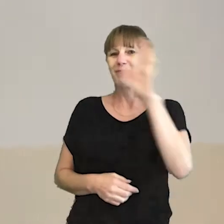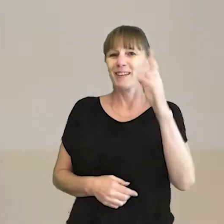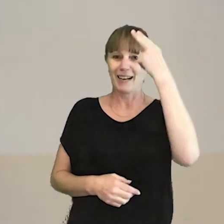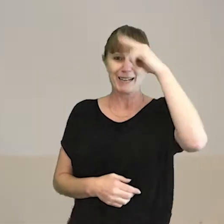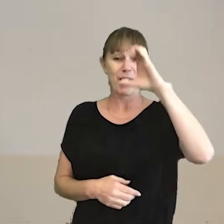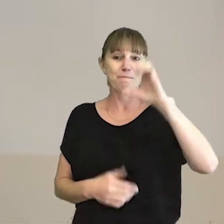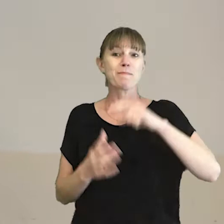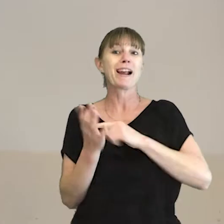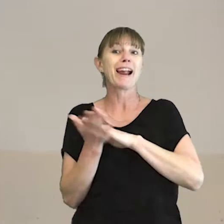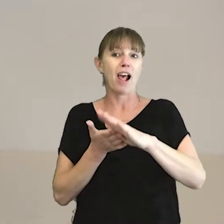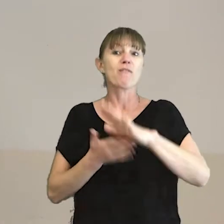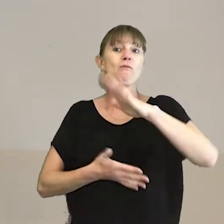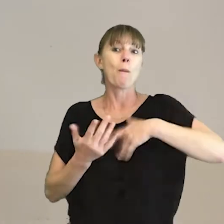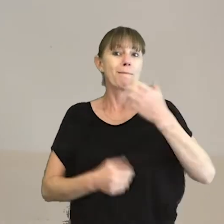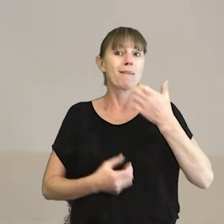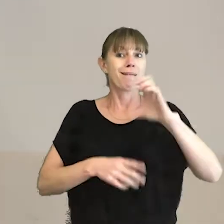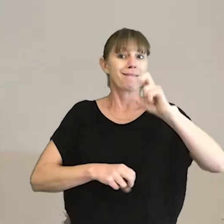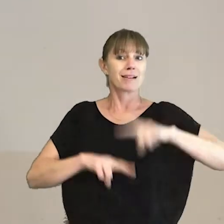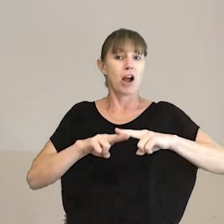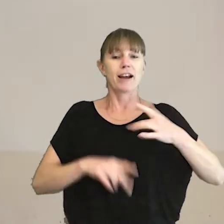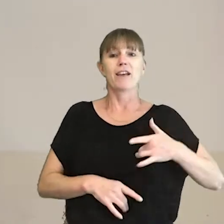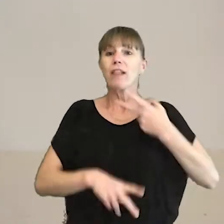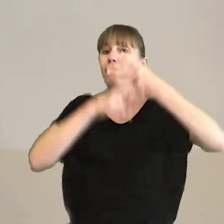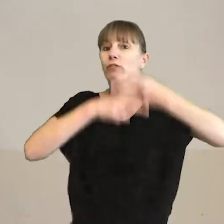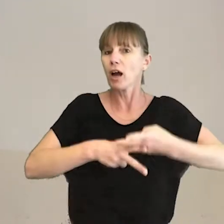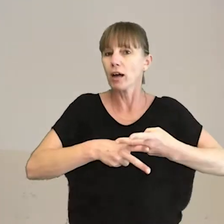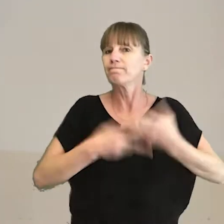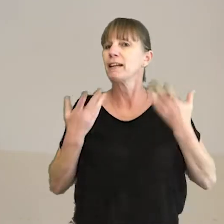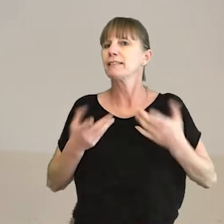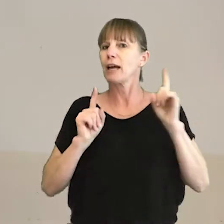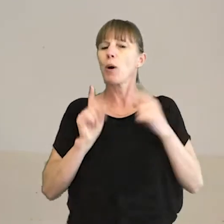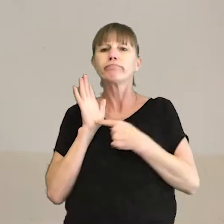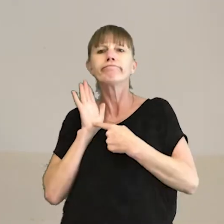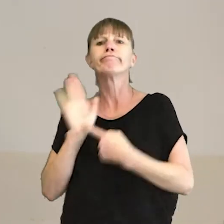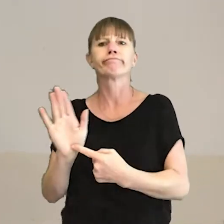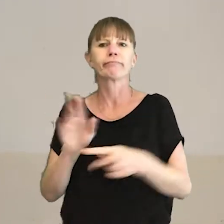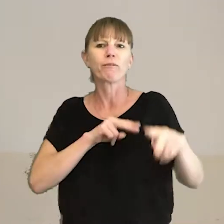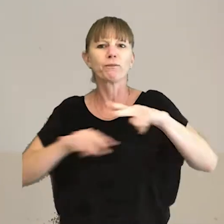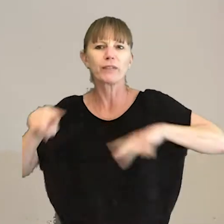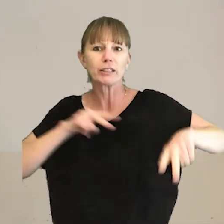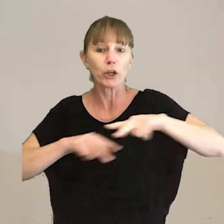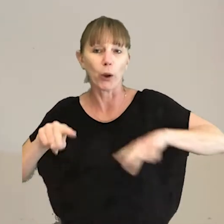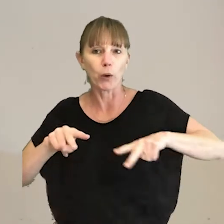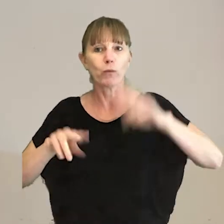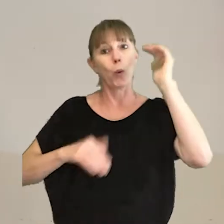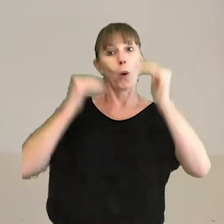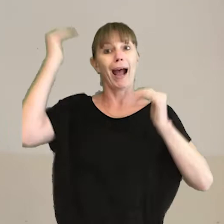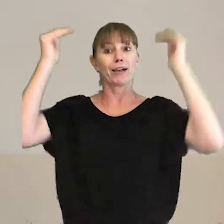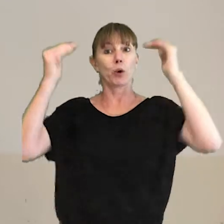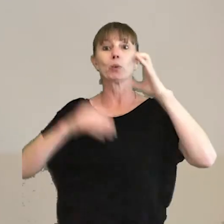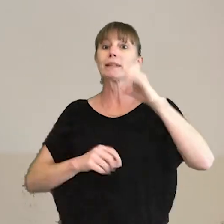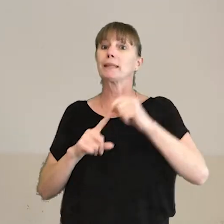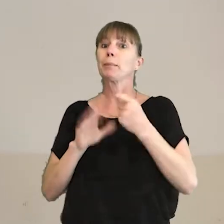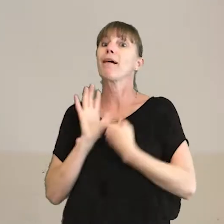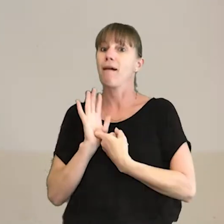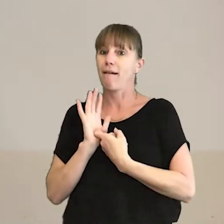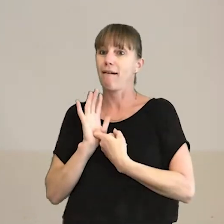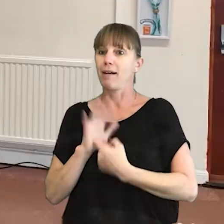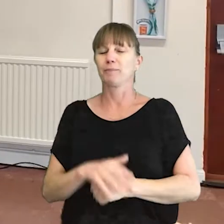Hi, my name is Kath, I'm from Cardiff Lifeguard, and today we are going to be doing a demonstration video on basic adult CPR.